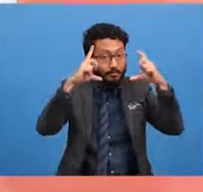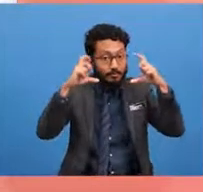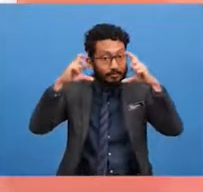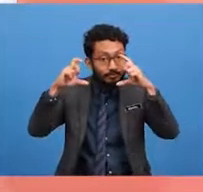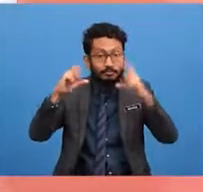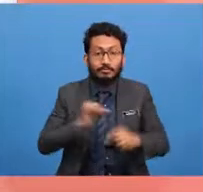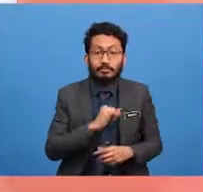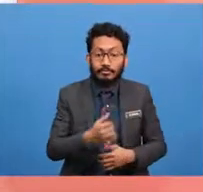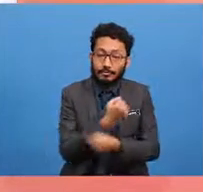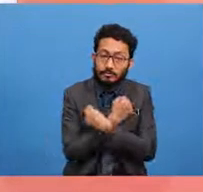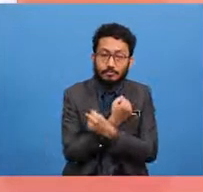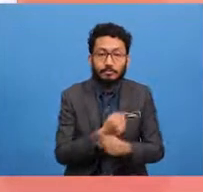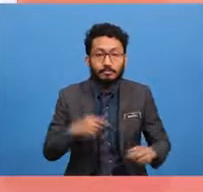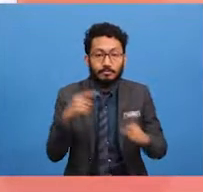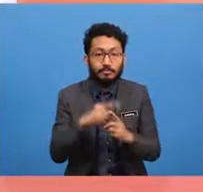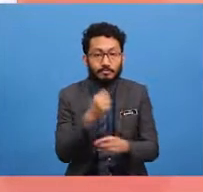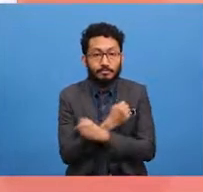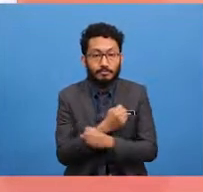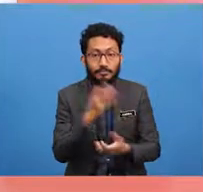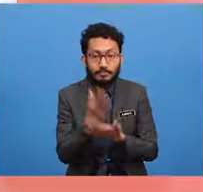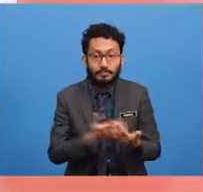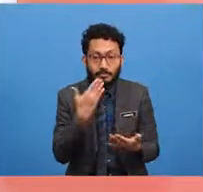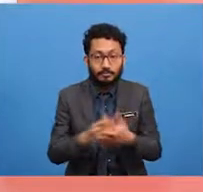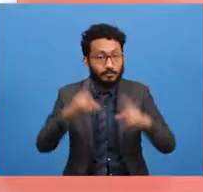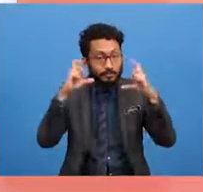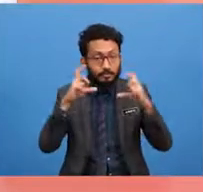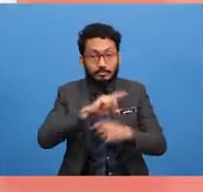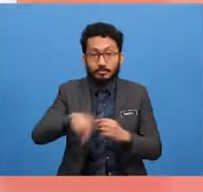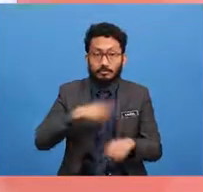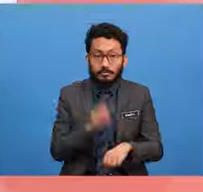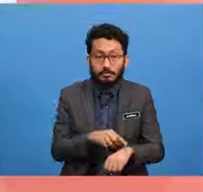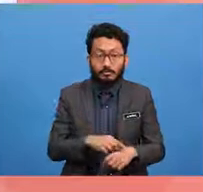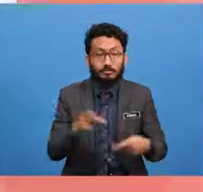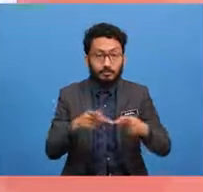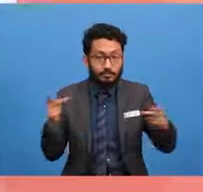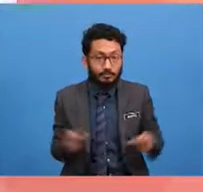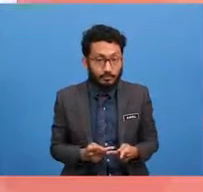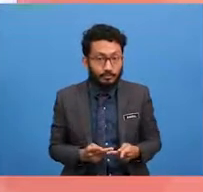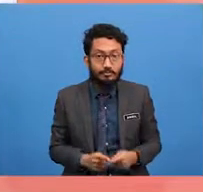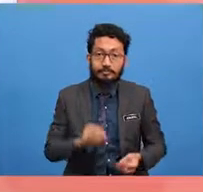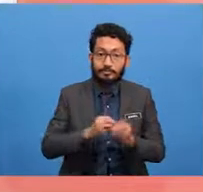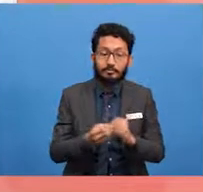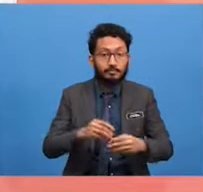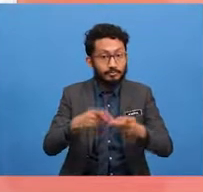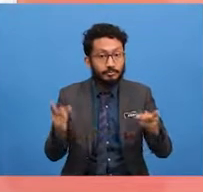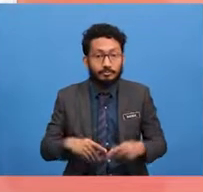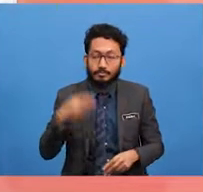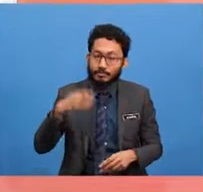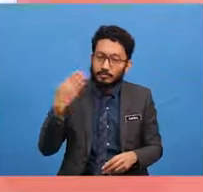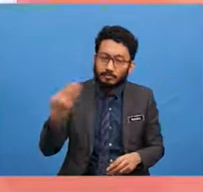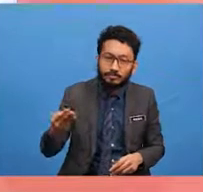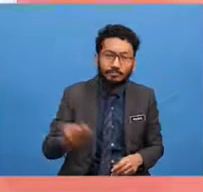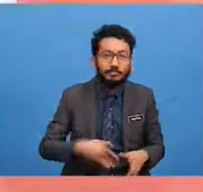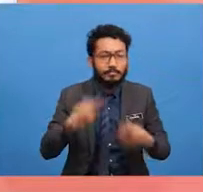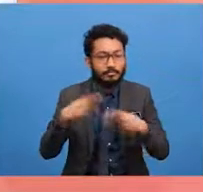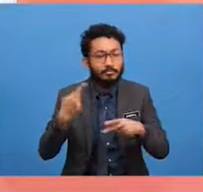would really love to get some good shots of nature spots or places of historical interest while I'm